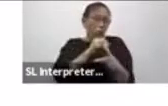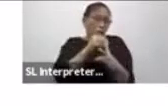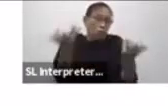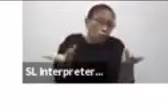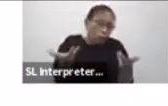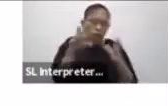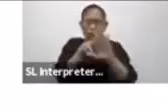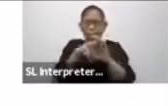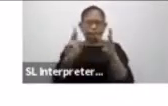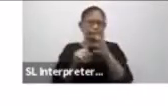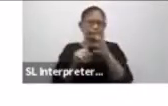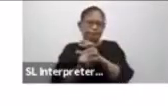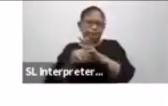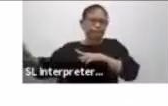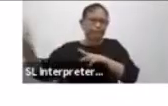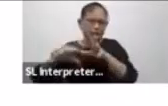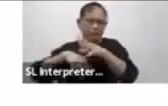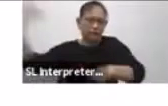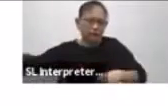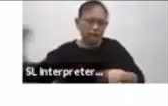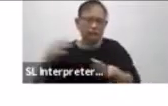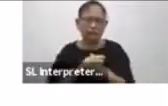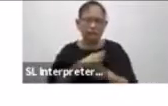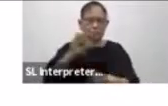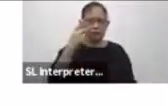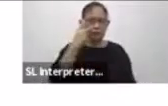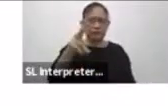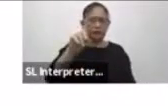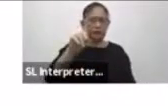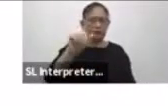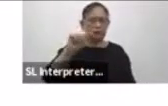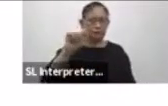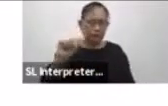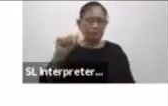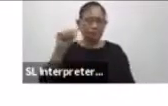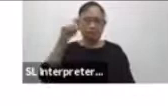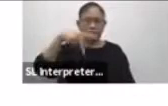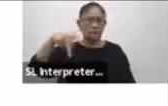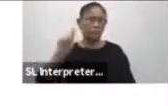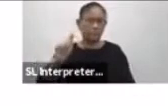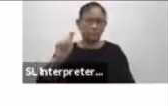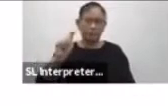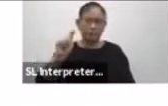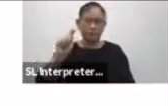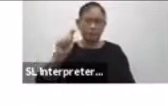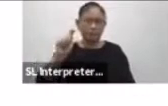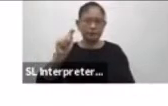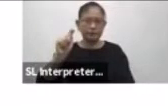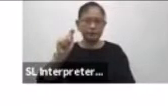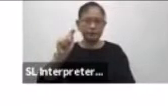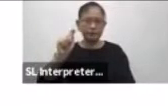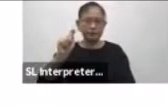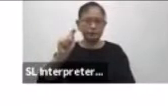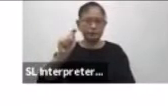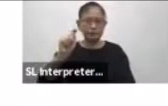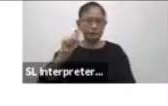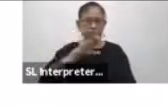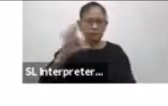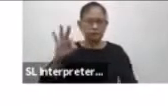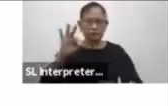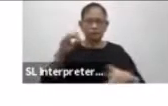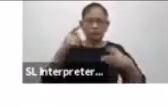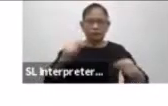I do want to mention here that the data that I present here right now on this slide is data that was collected prior to